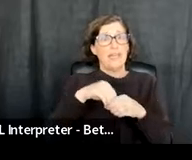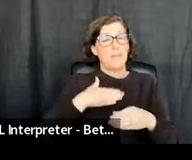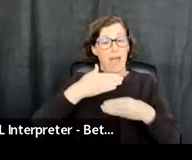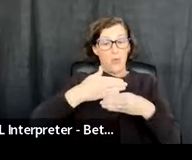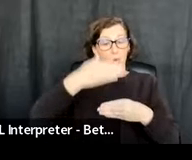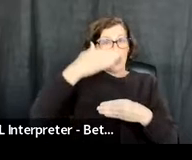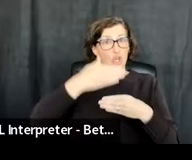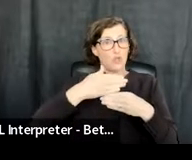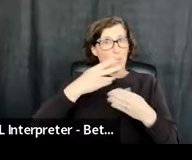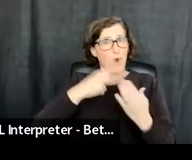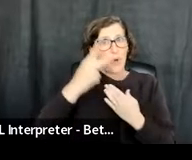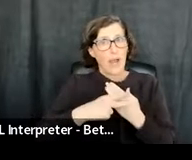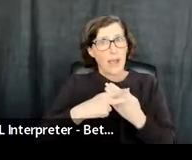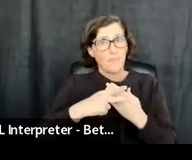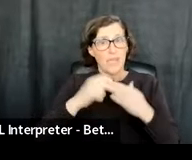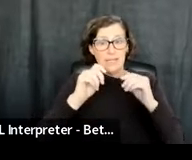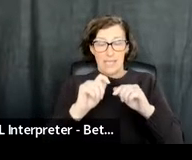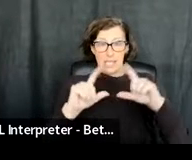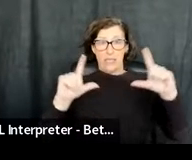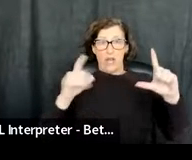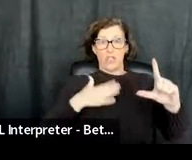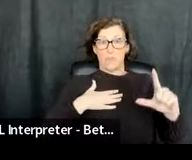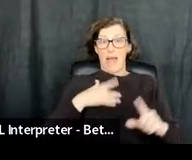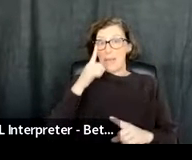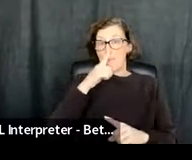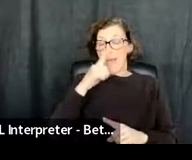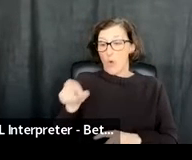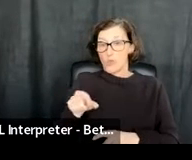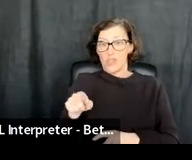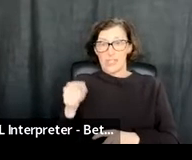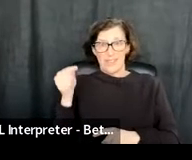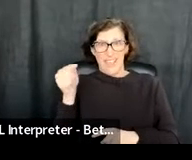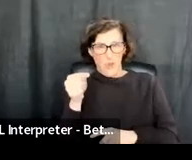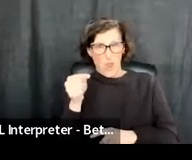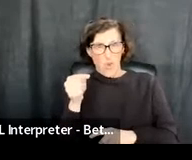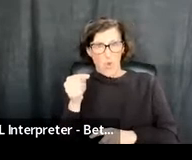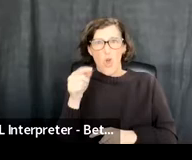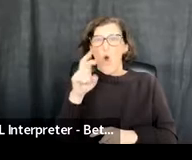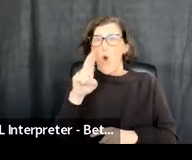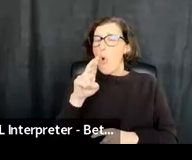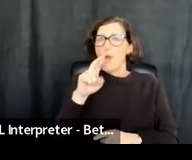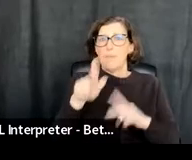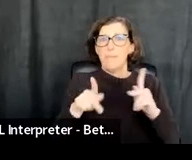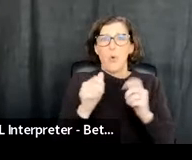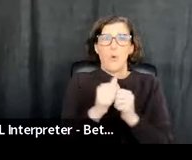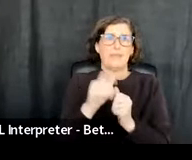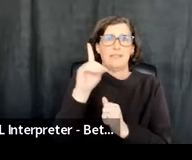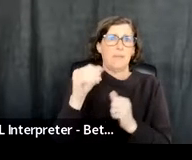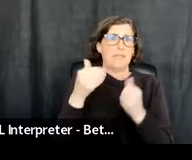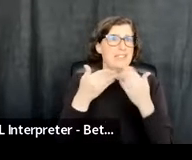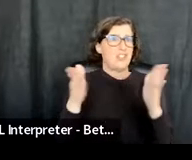might benefit everyone, or things for people with low vision specifically, or any disability. I just